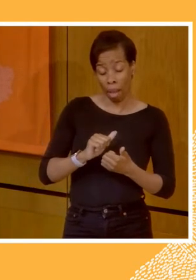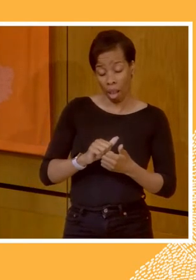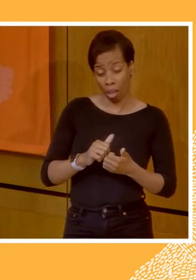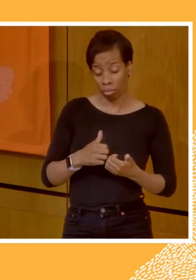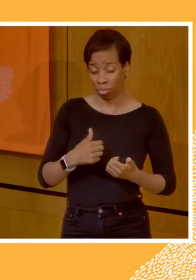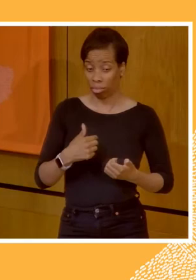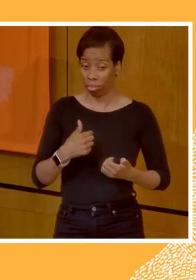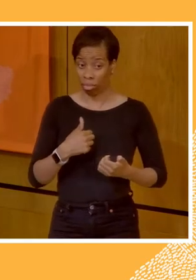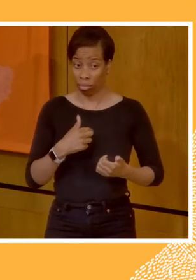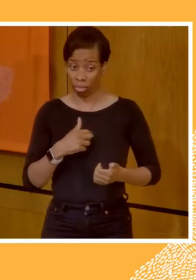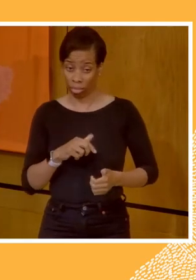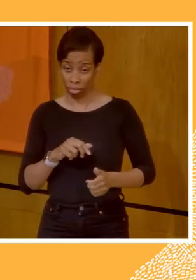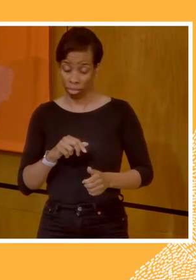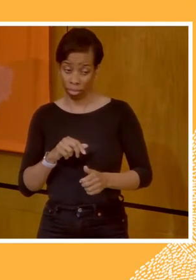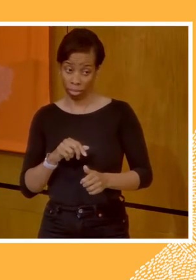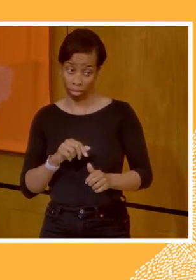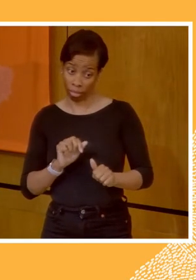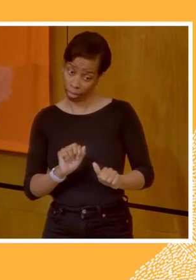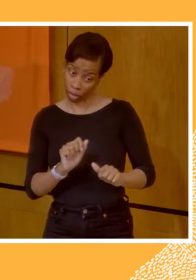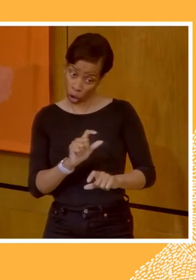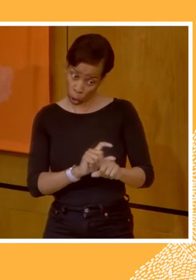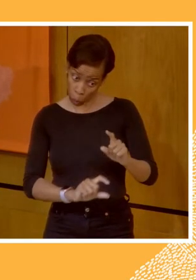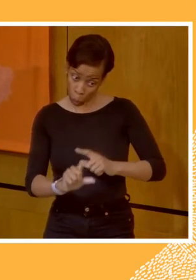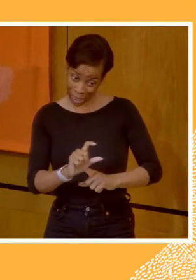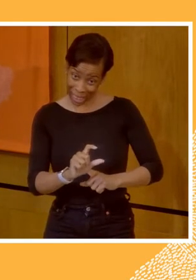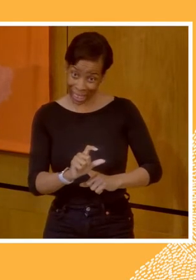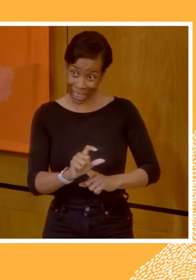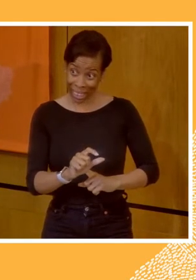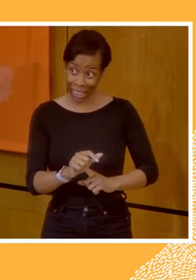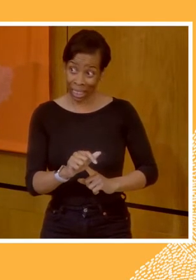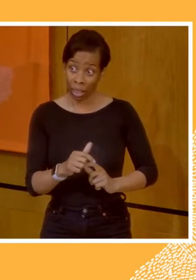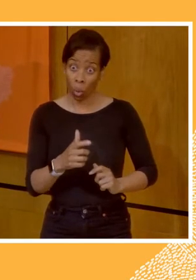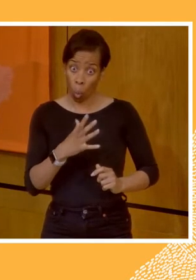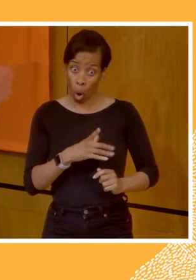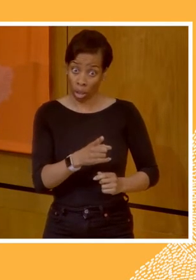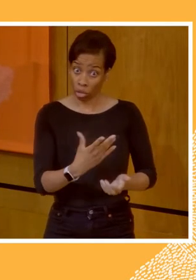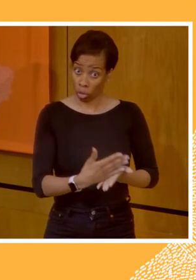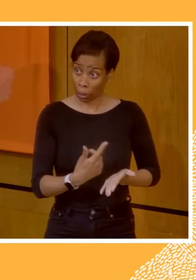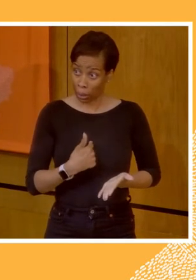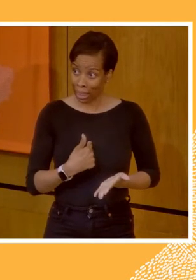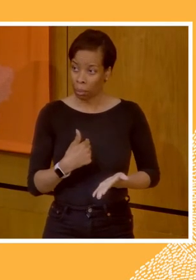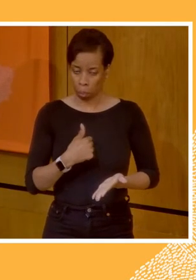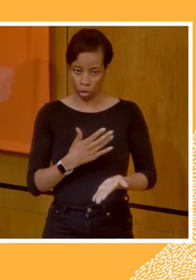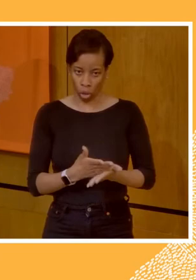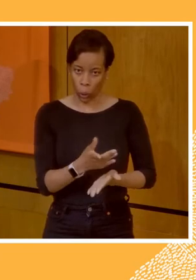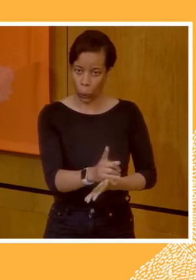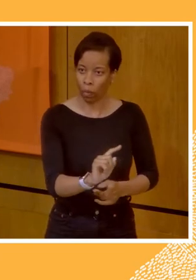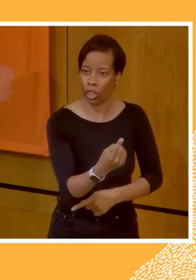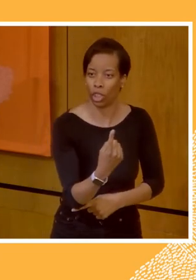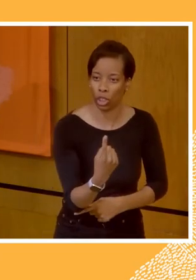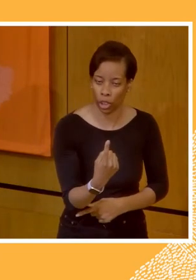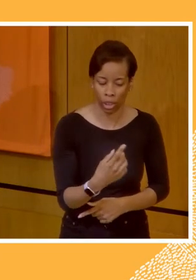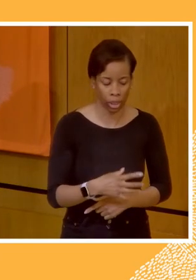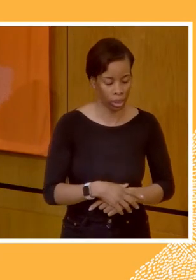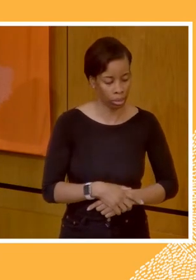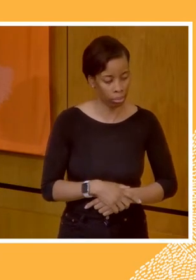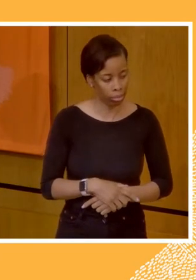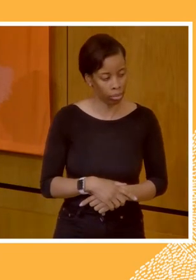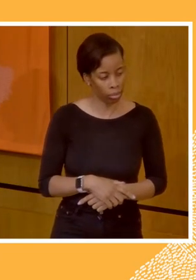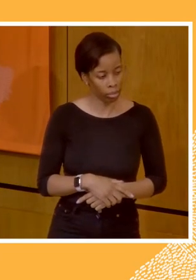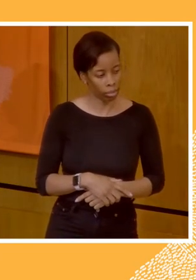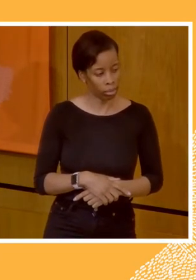community, and you trust just as much as you want to be trusted. You trust and you follow sometimes. But I